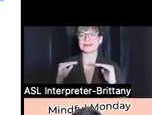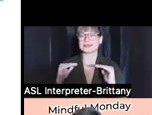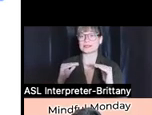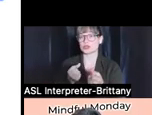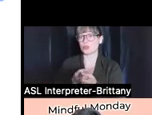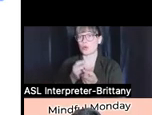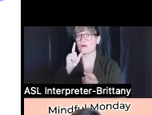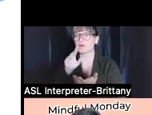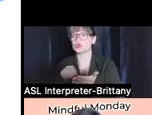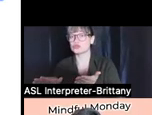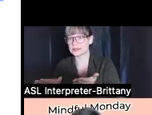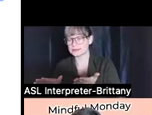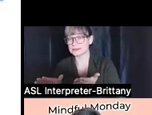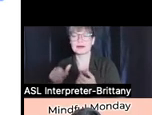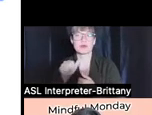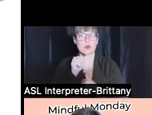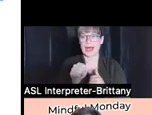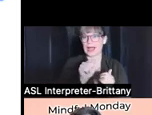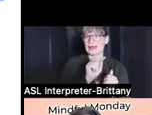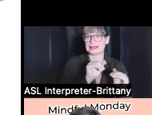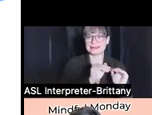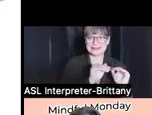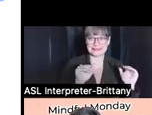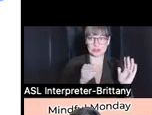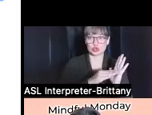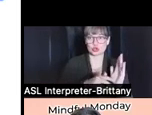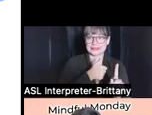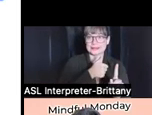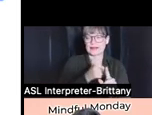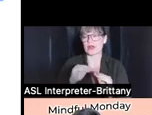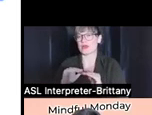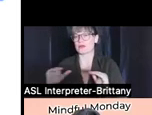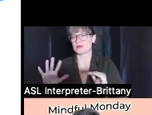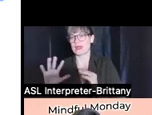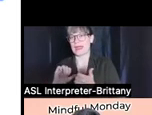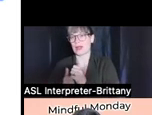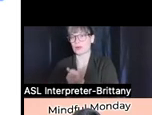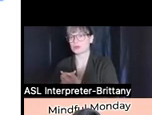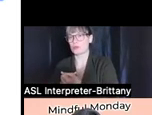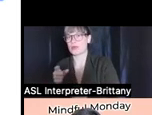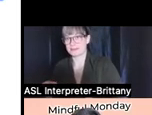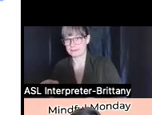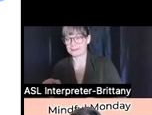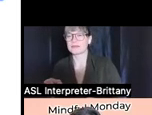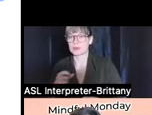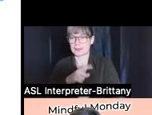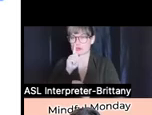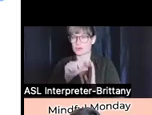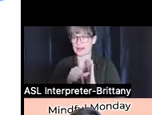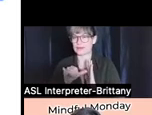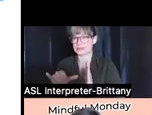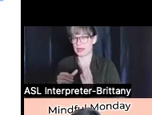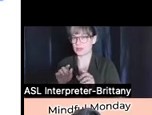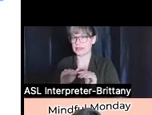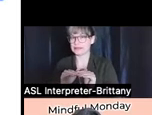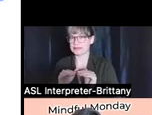have a child that maybe needs additional support depending on the area. And we really just want to make sure that we bring that point home. So we are going to start